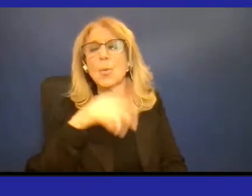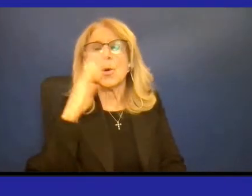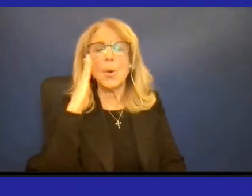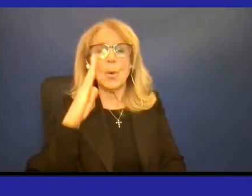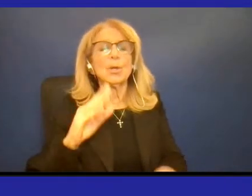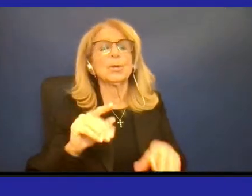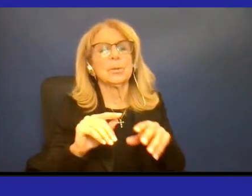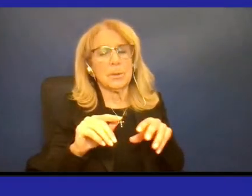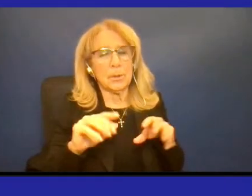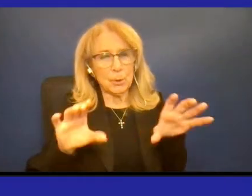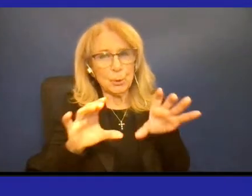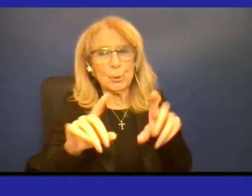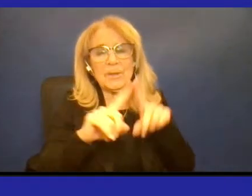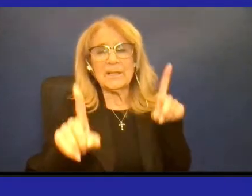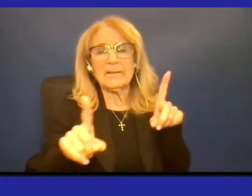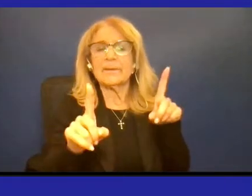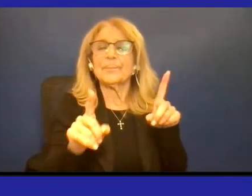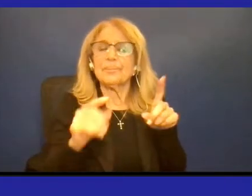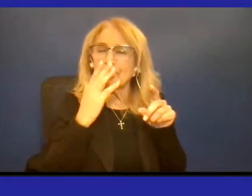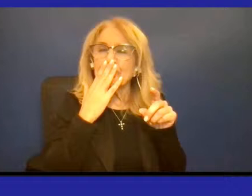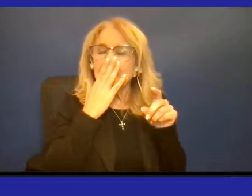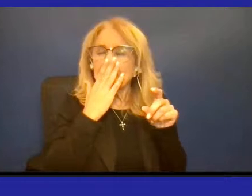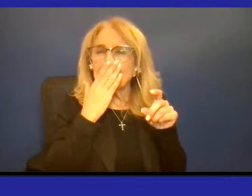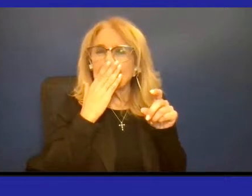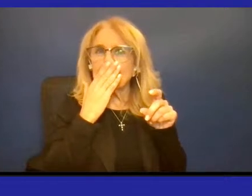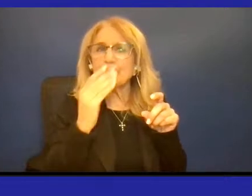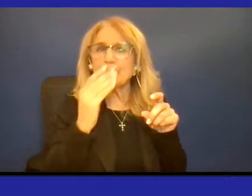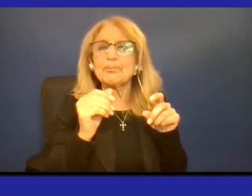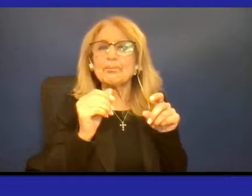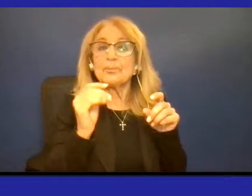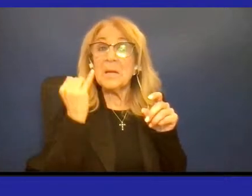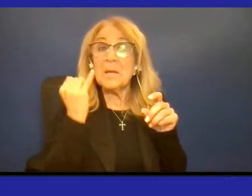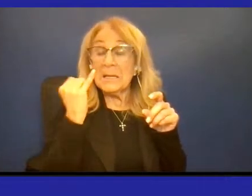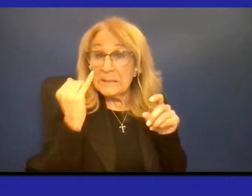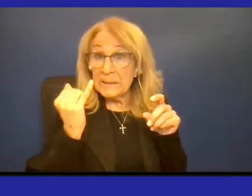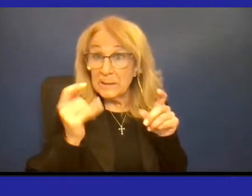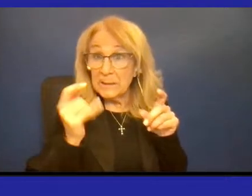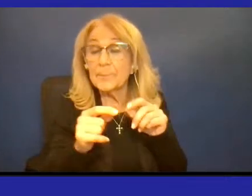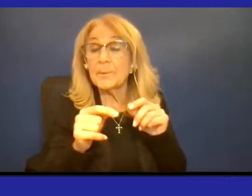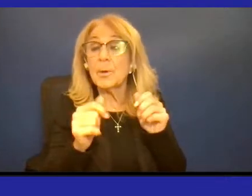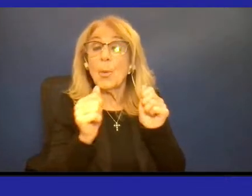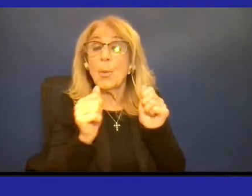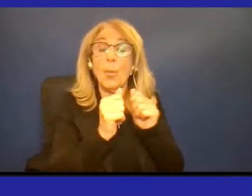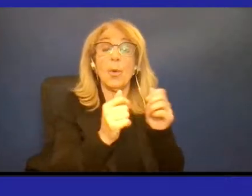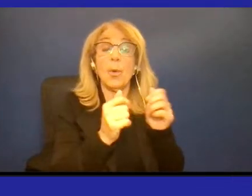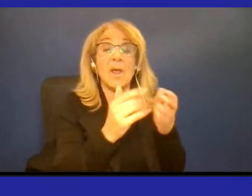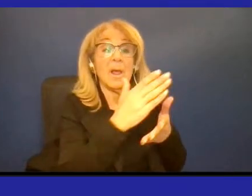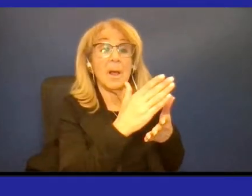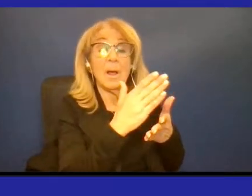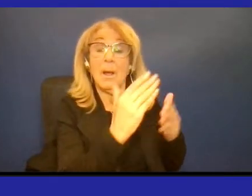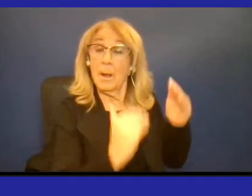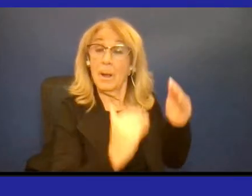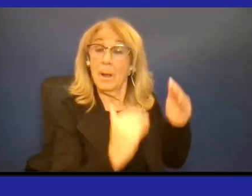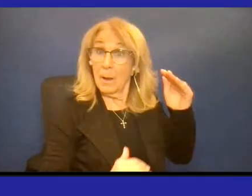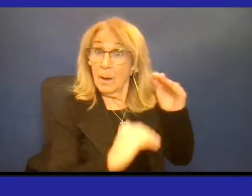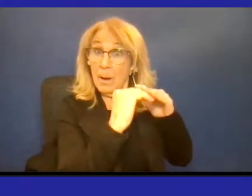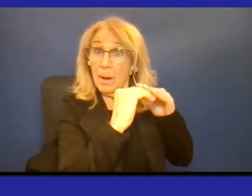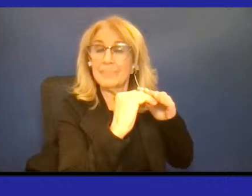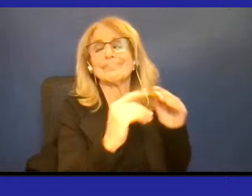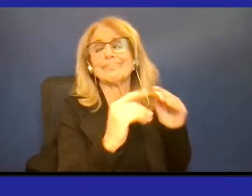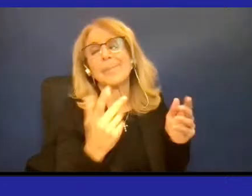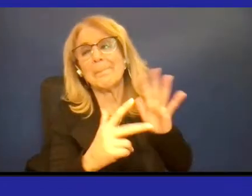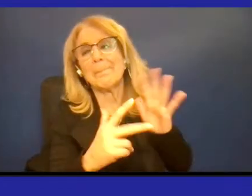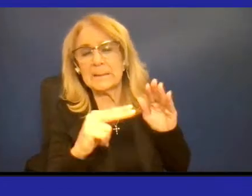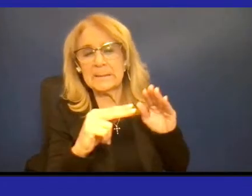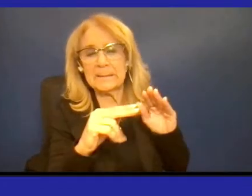work on optimizing it. But the idea is that even with some of these optimizations, down is better for